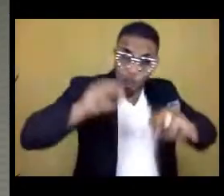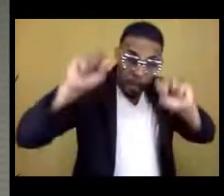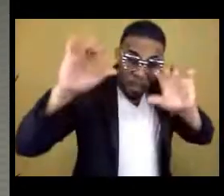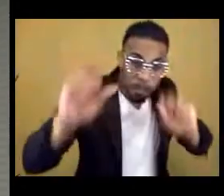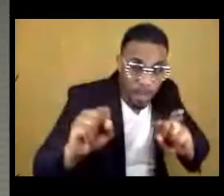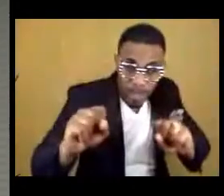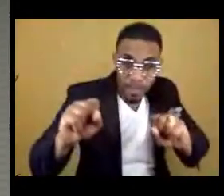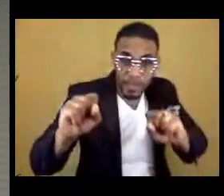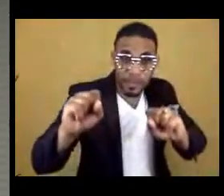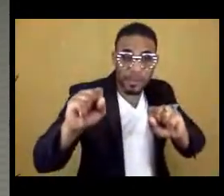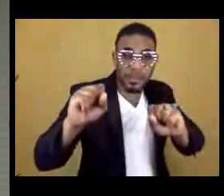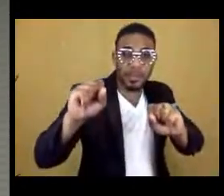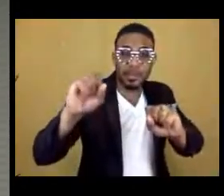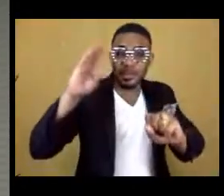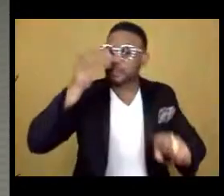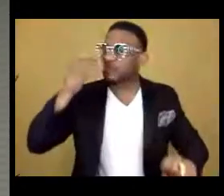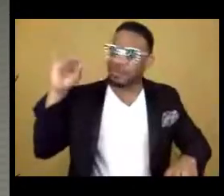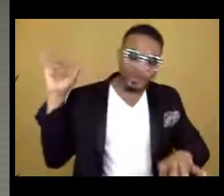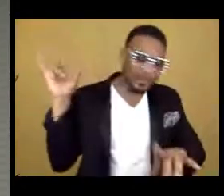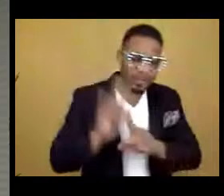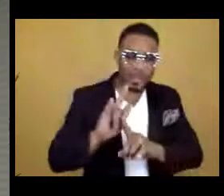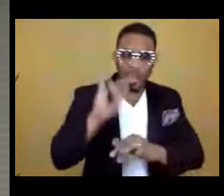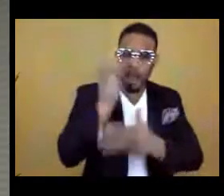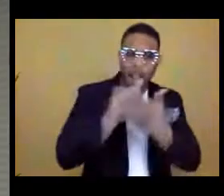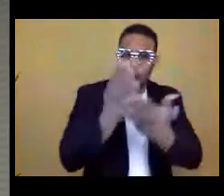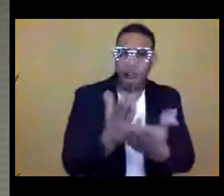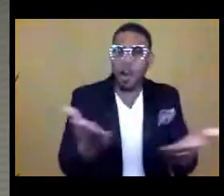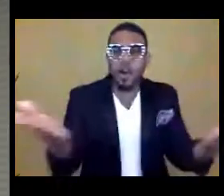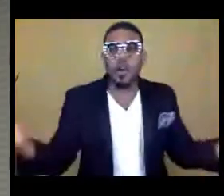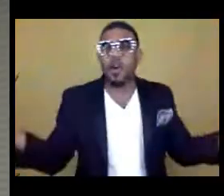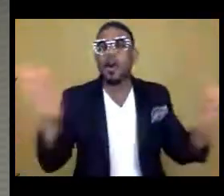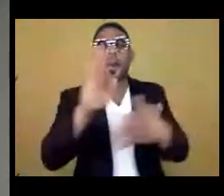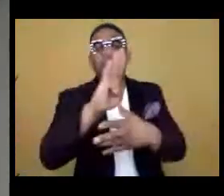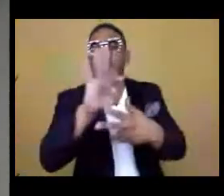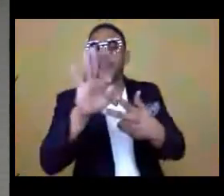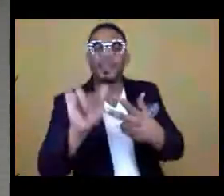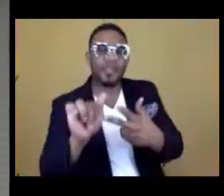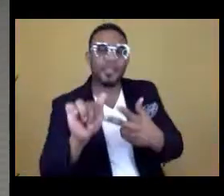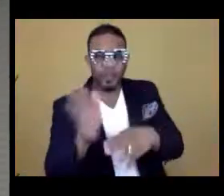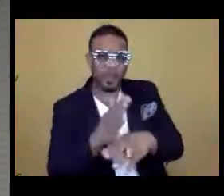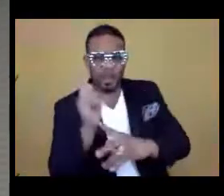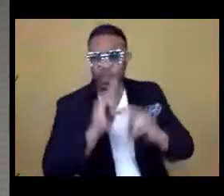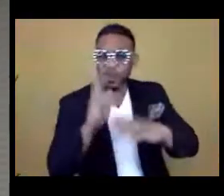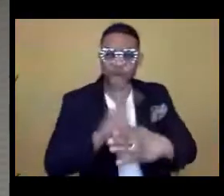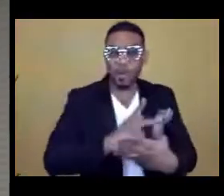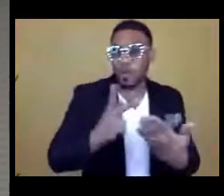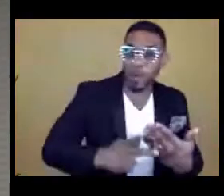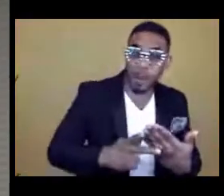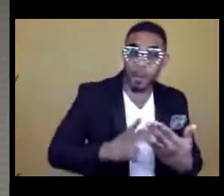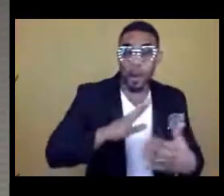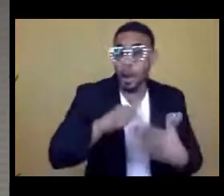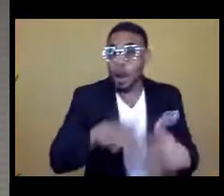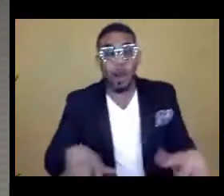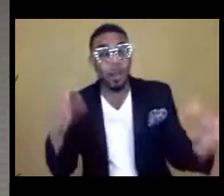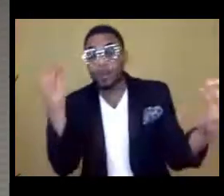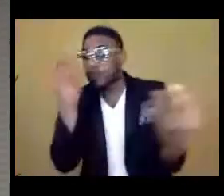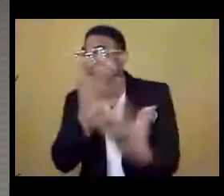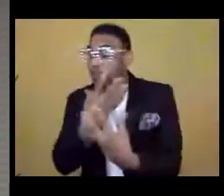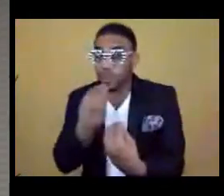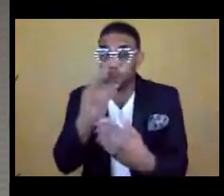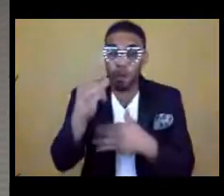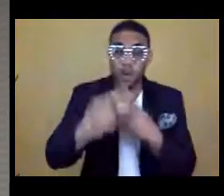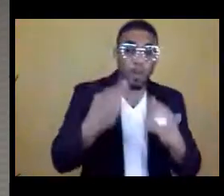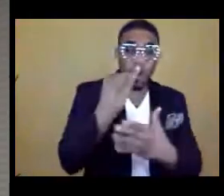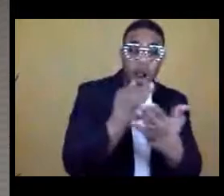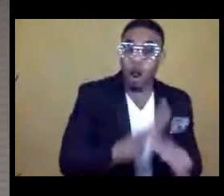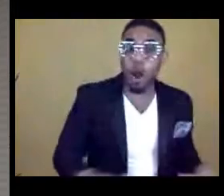amazing sun-kissed artists across the BFA musical theater program and all of the beautiful global artists